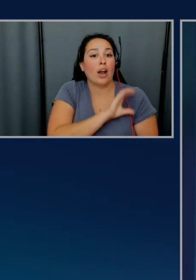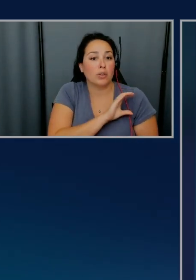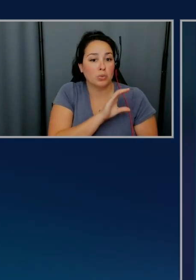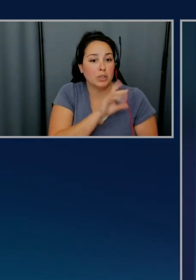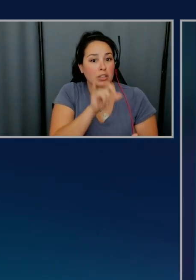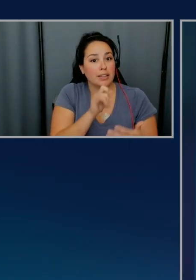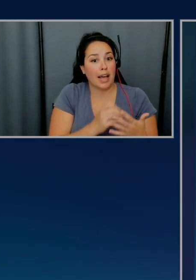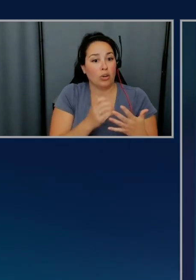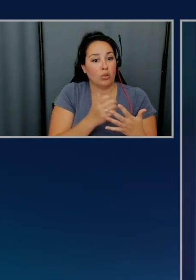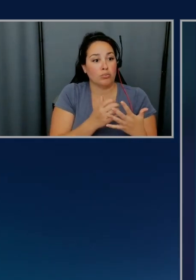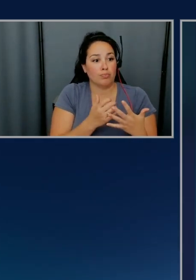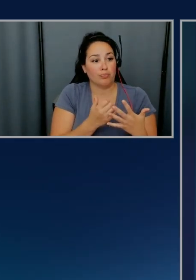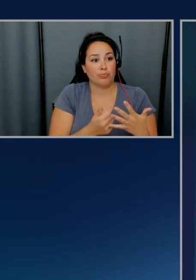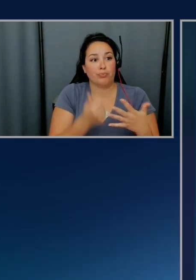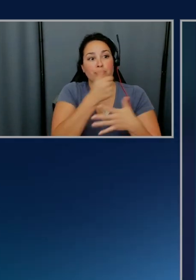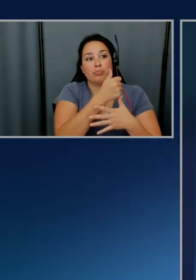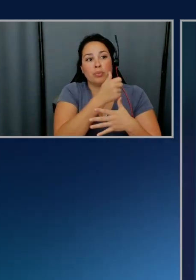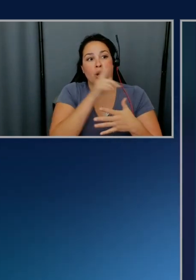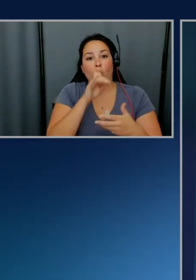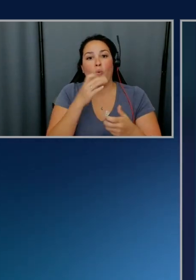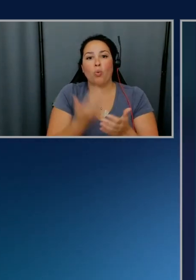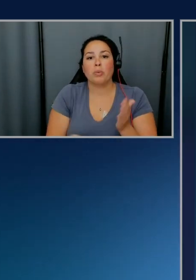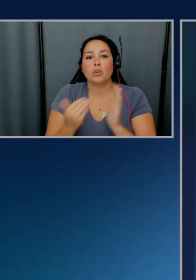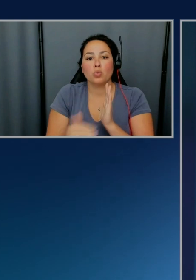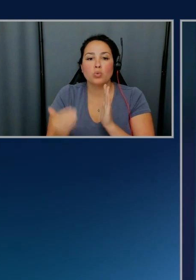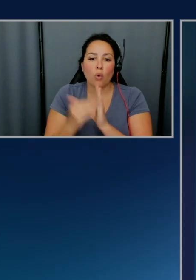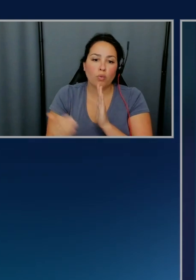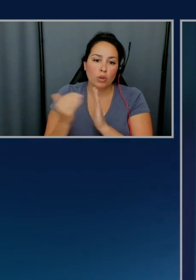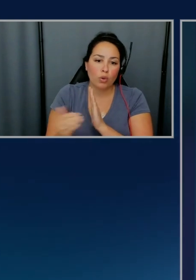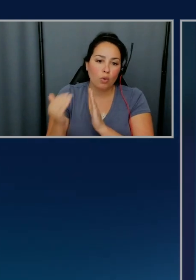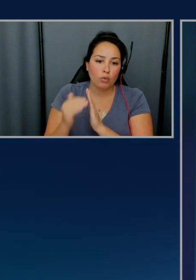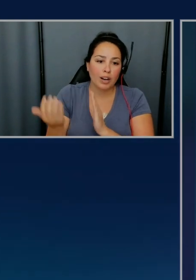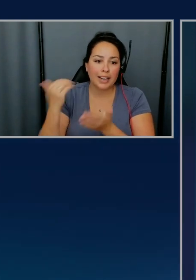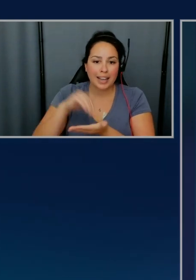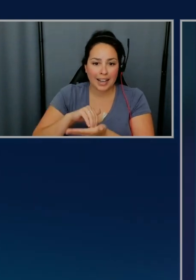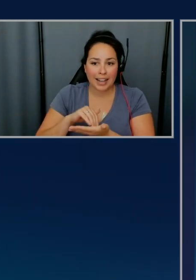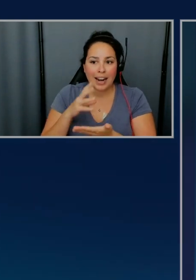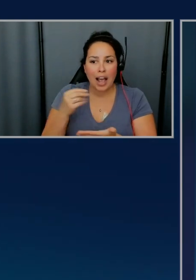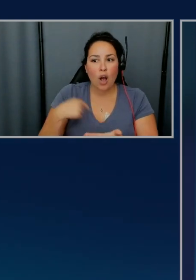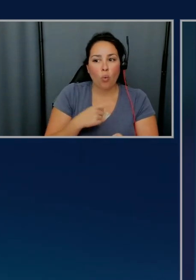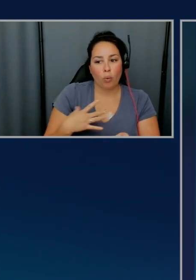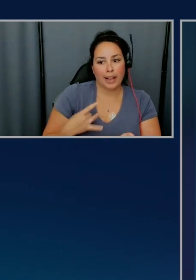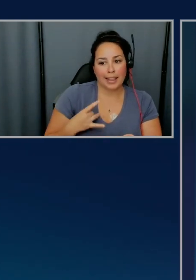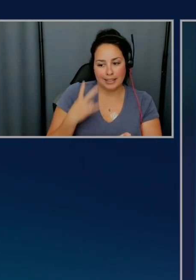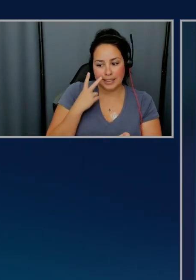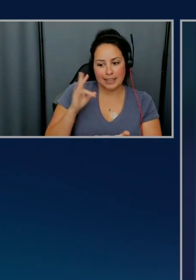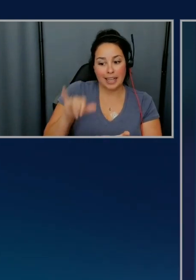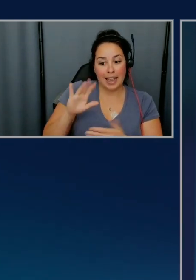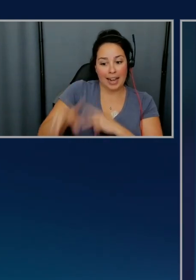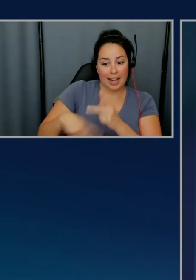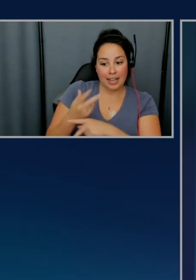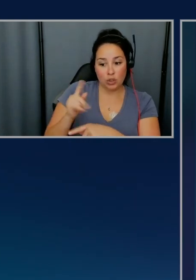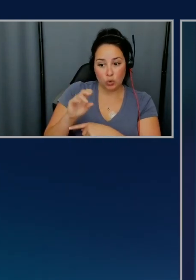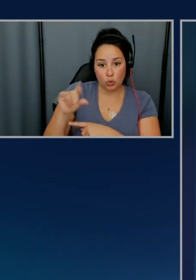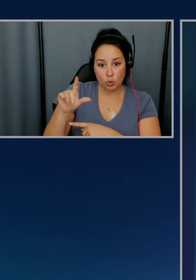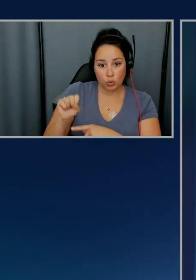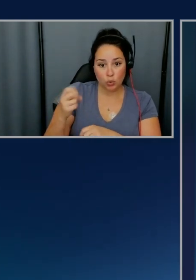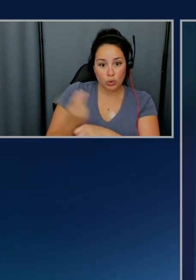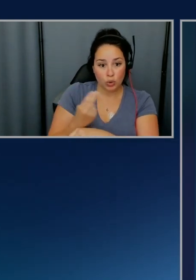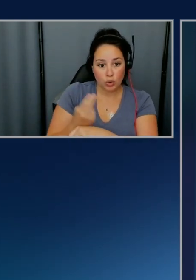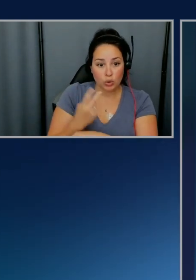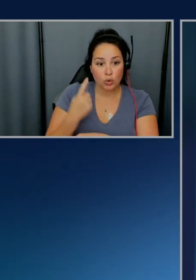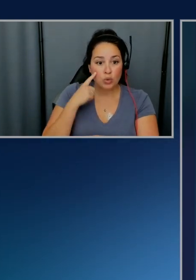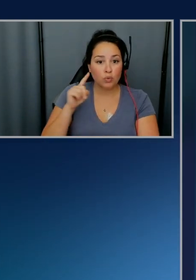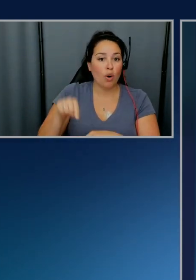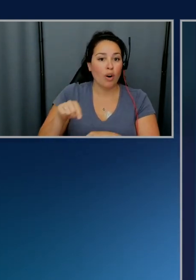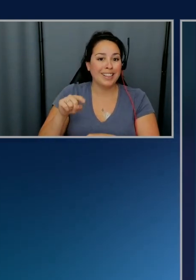words, that gets reused over and over again. And in fact, we'll actually see how those primitives are applicable for this generative AI workload where you